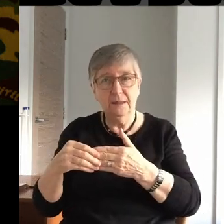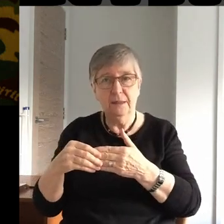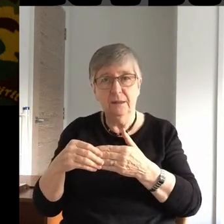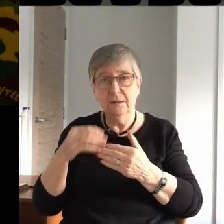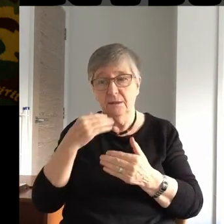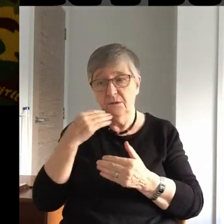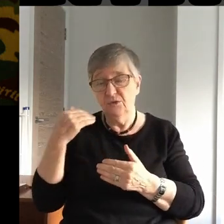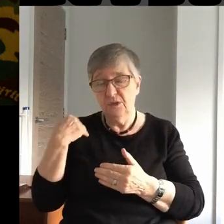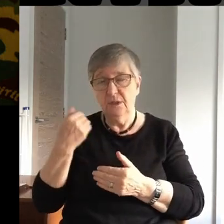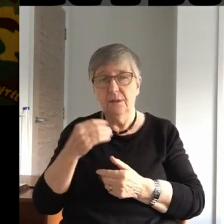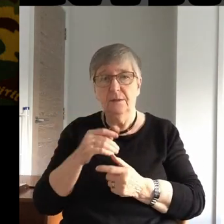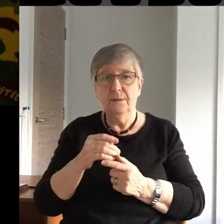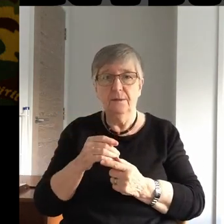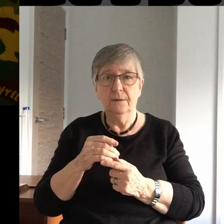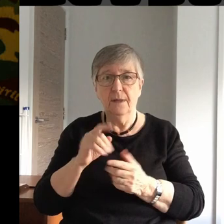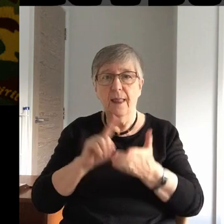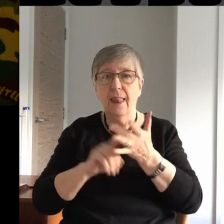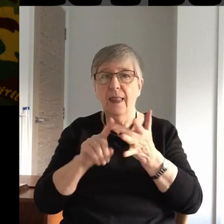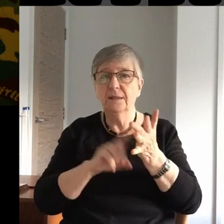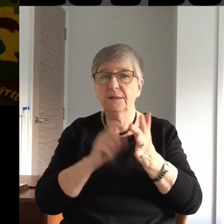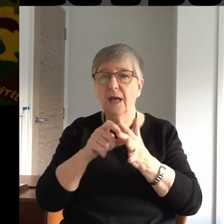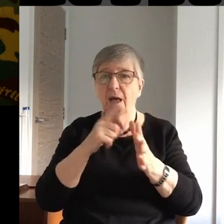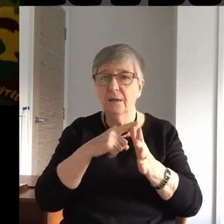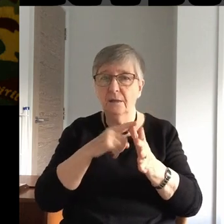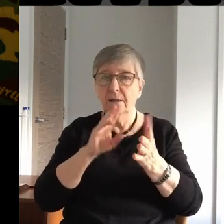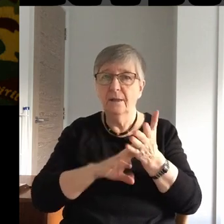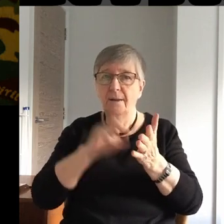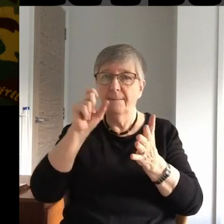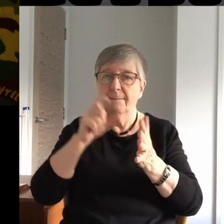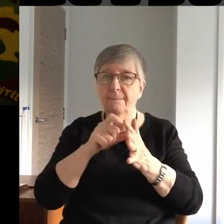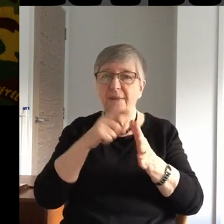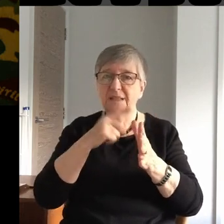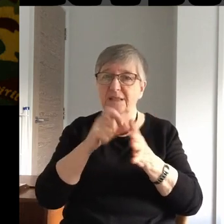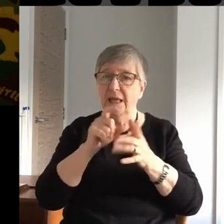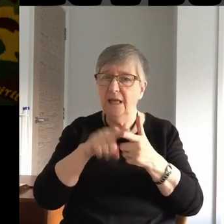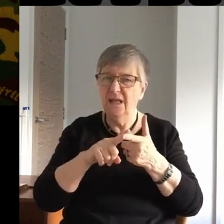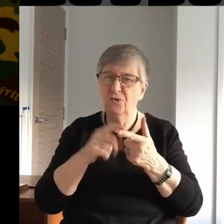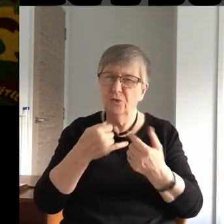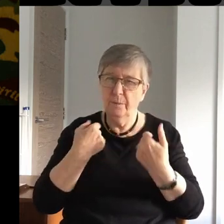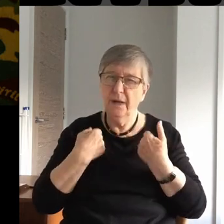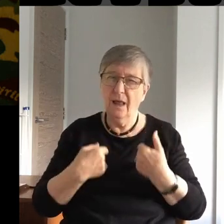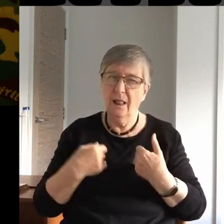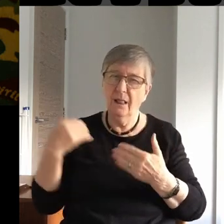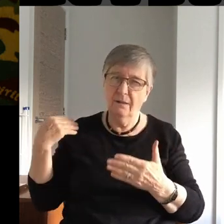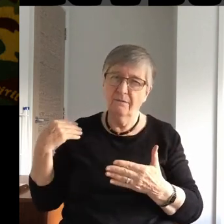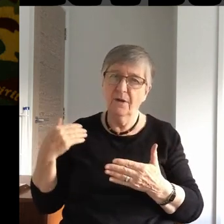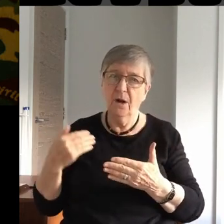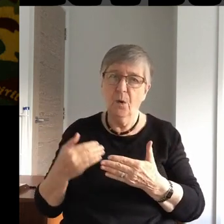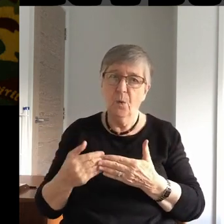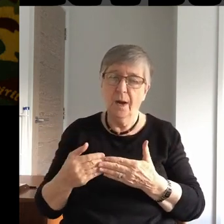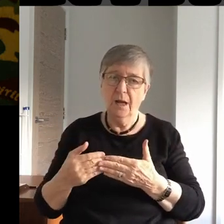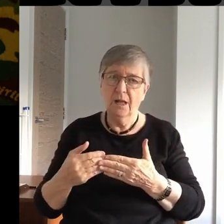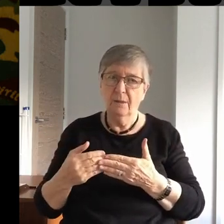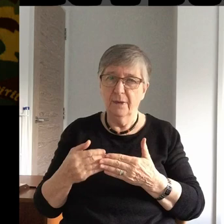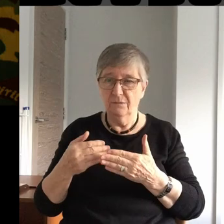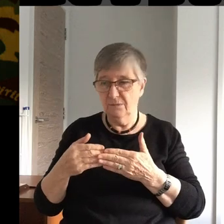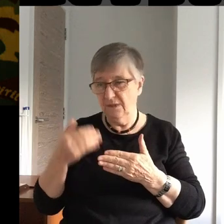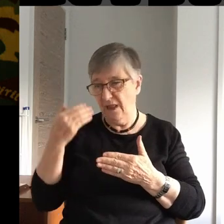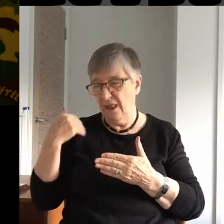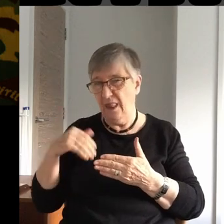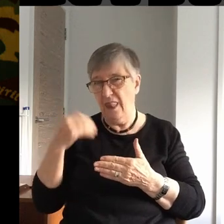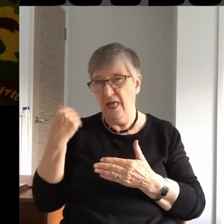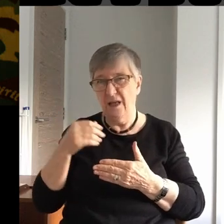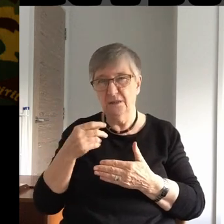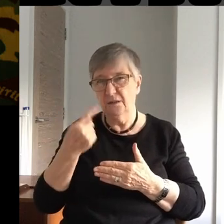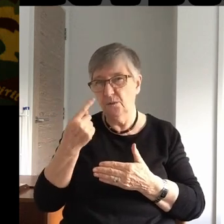just this week, Linda McDade, who had been unwell for a while, but got much worse in the last week